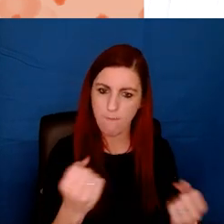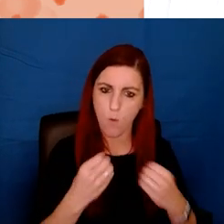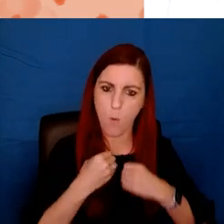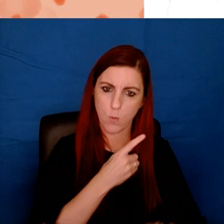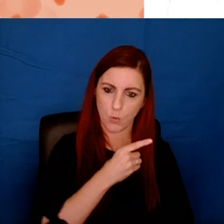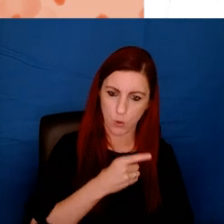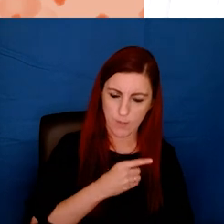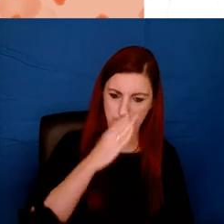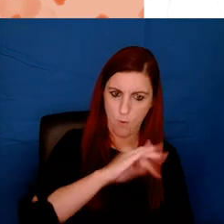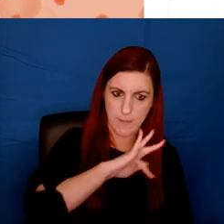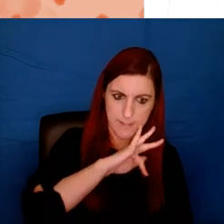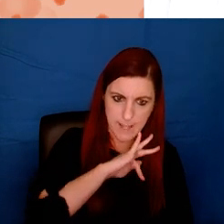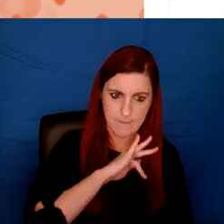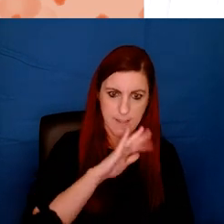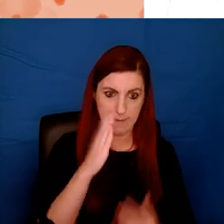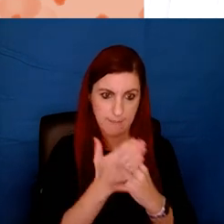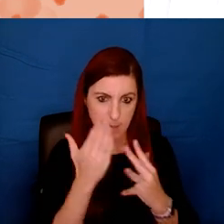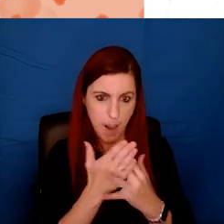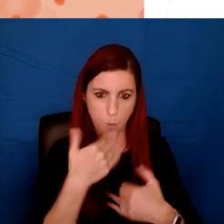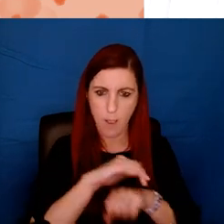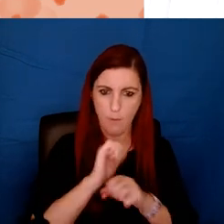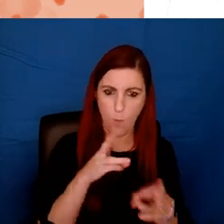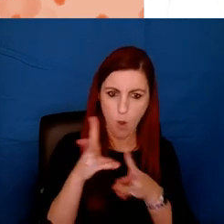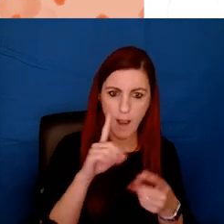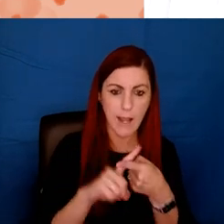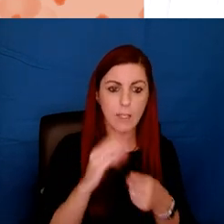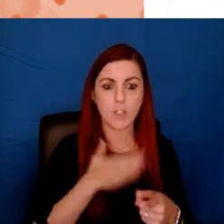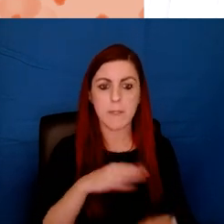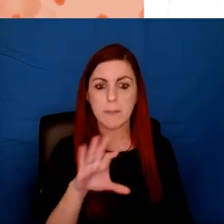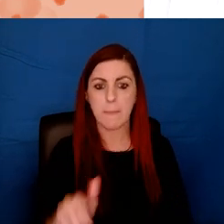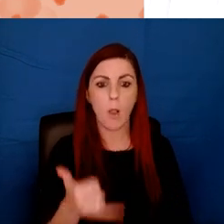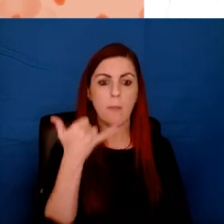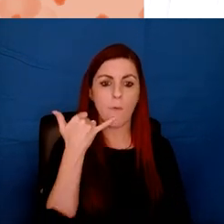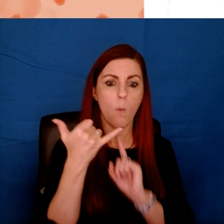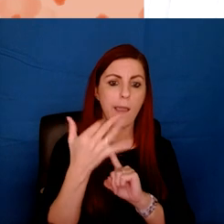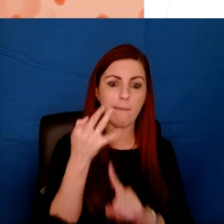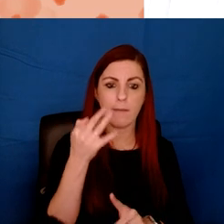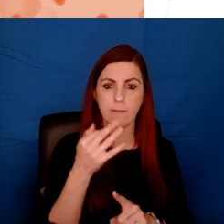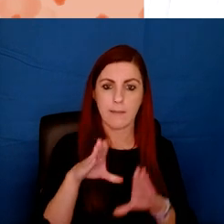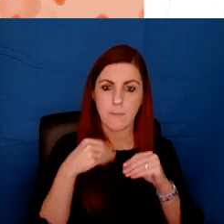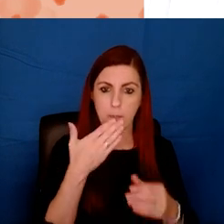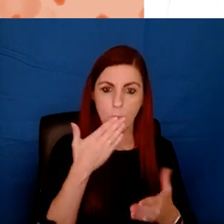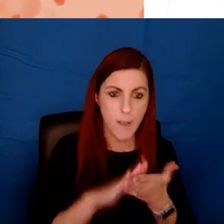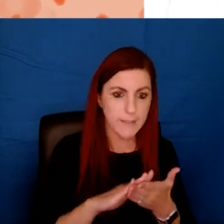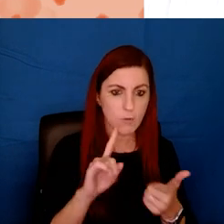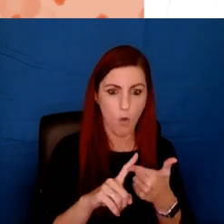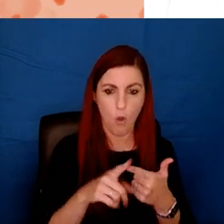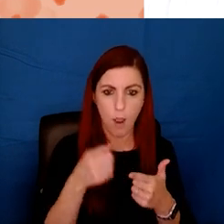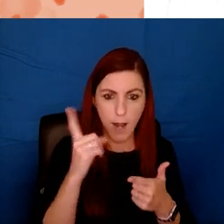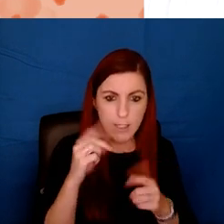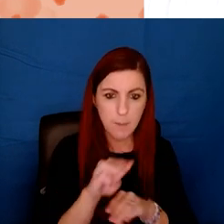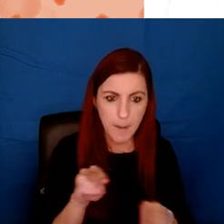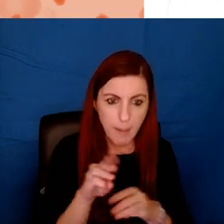inform themselves of how accessible where they work is, and it can be just if you pick up the phone, you're taking an appointment, alerting people, you know, there's a ramp around